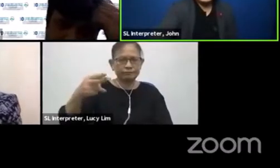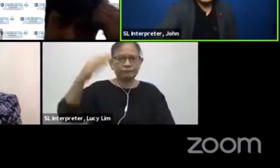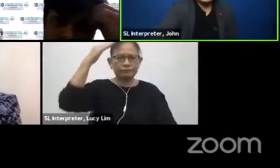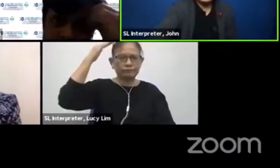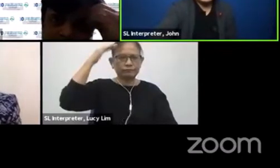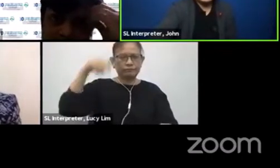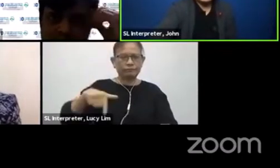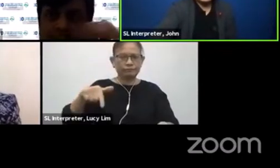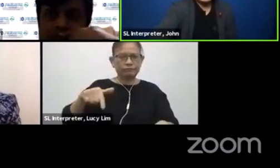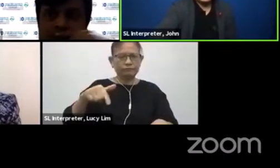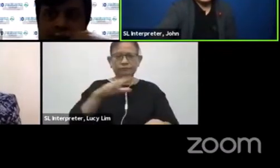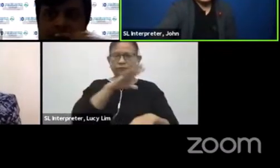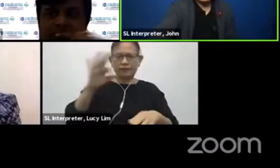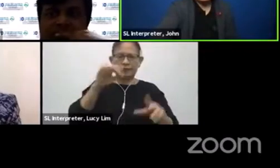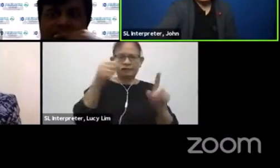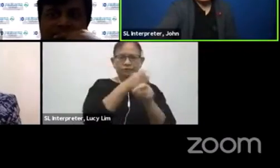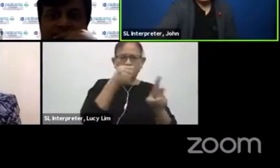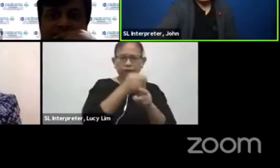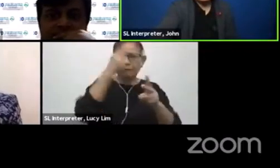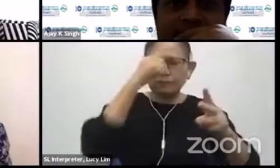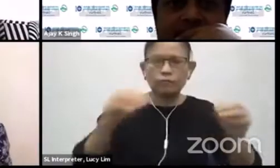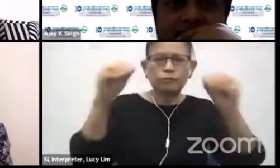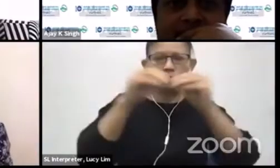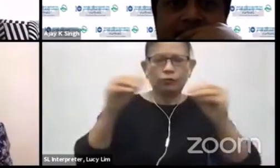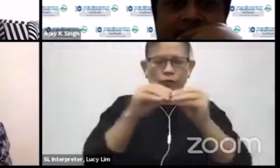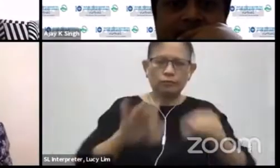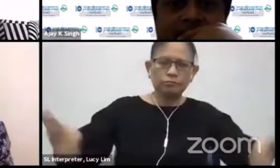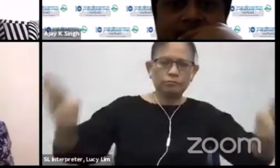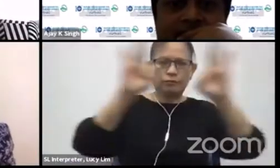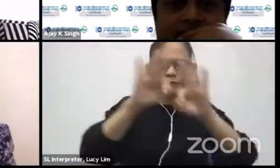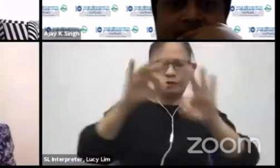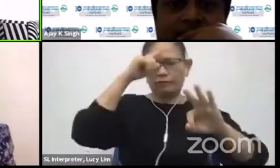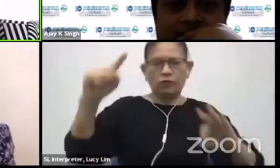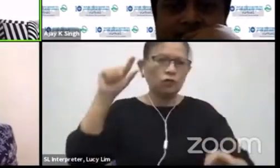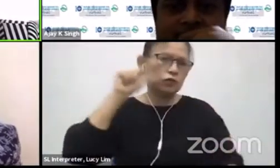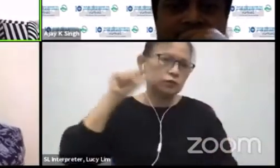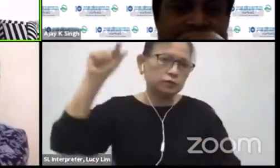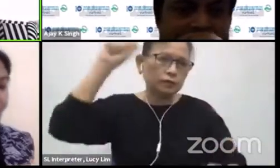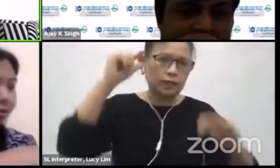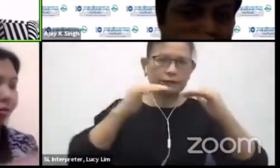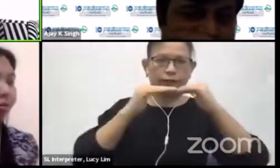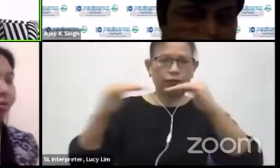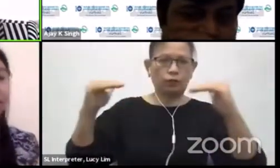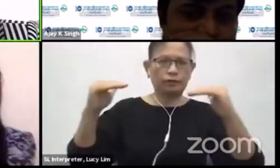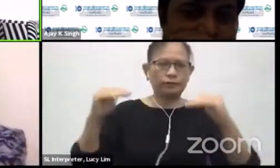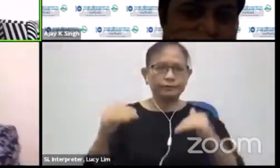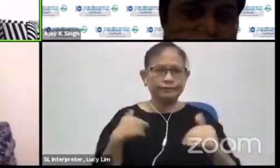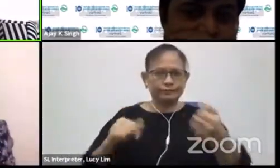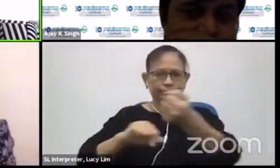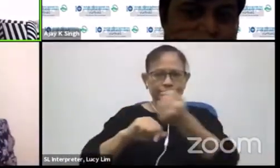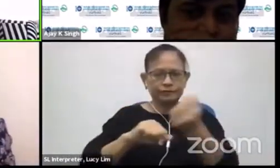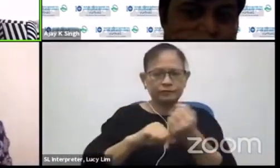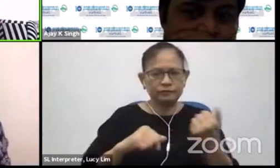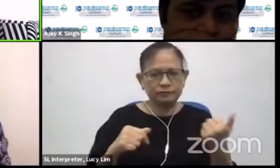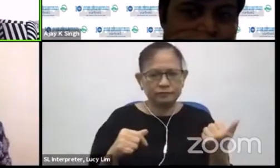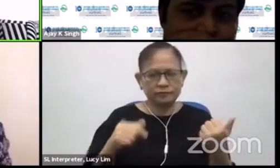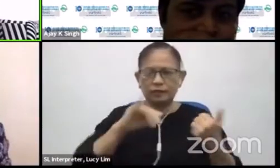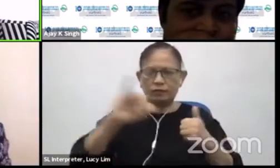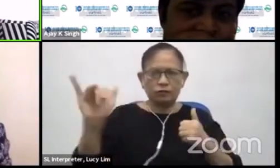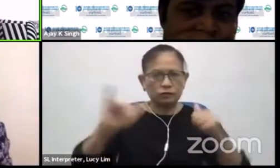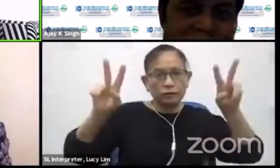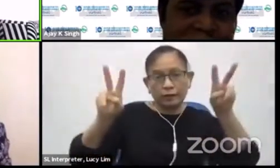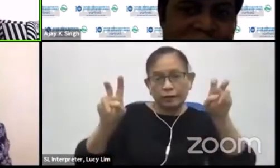of male involvement to become more gender equal. I totally support that point. It also has highlighted the